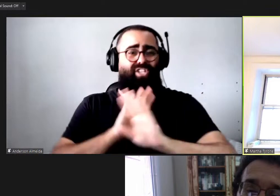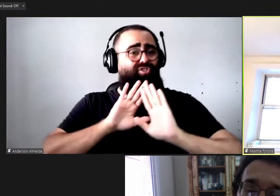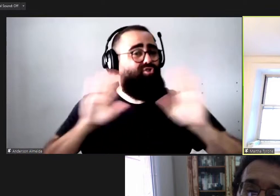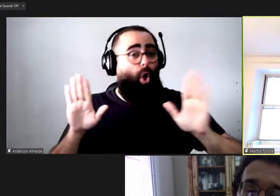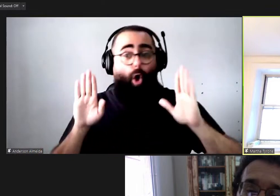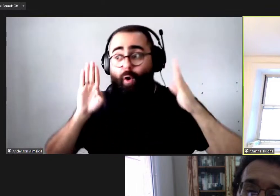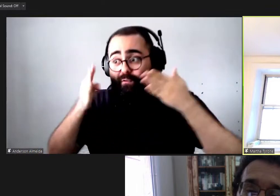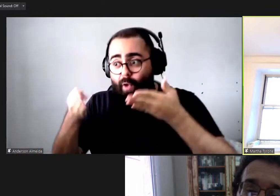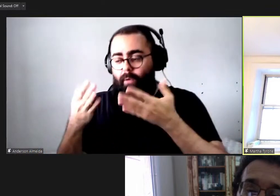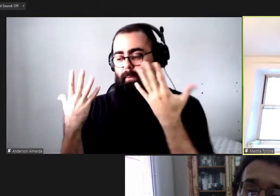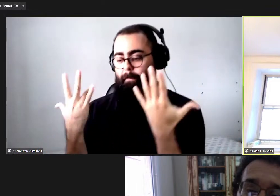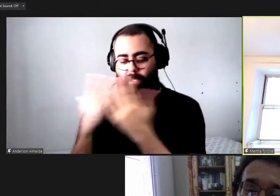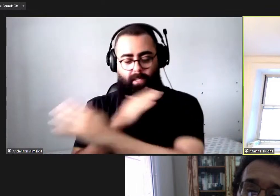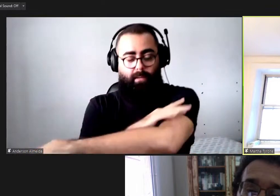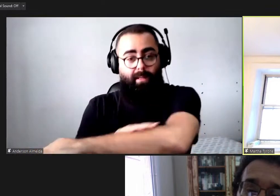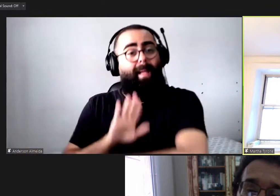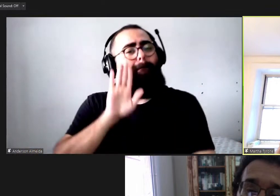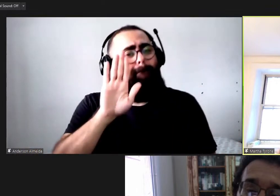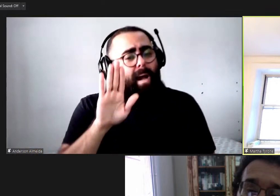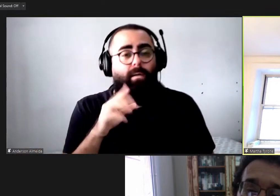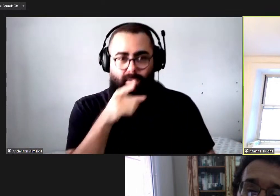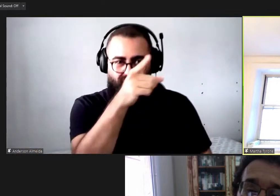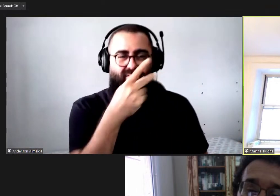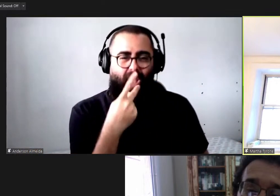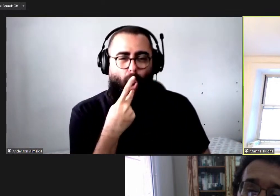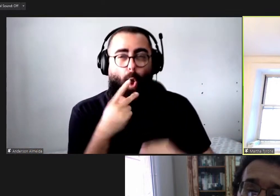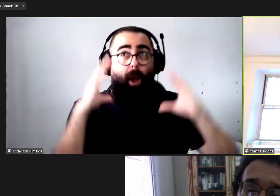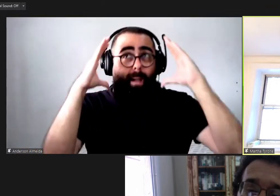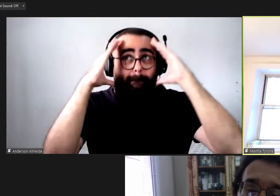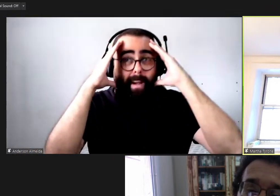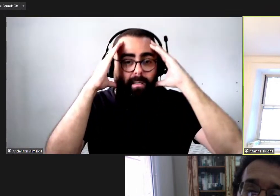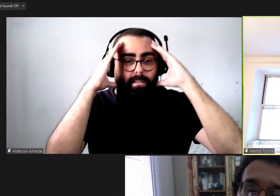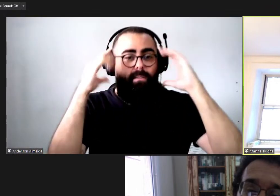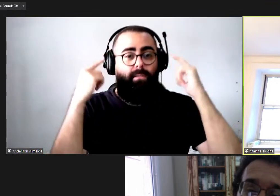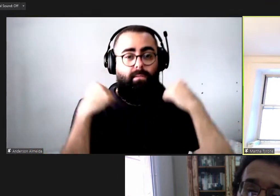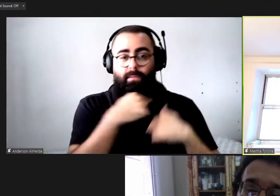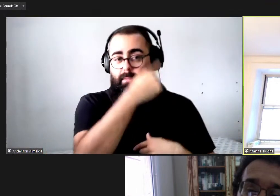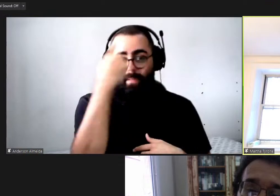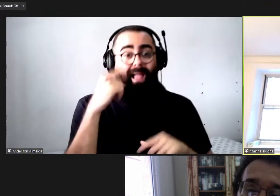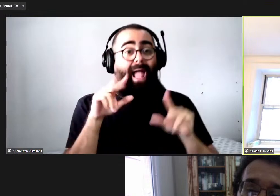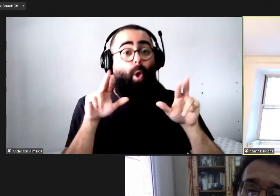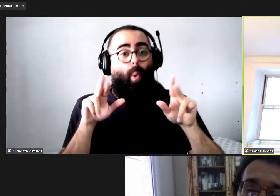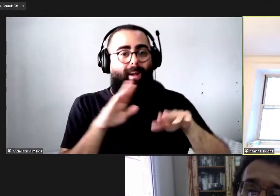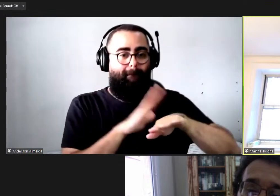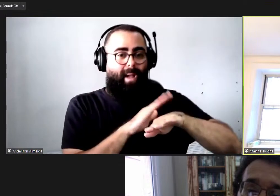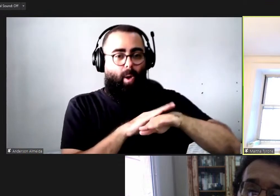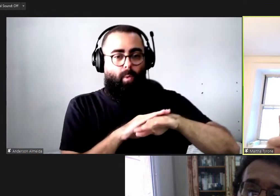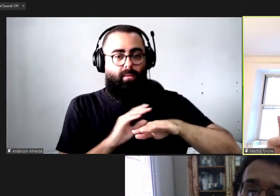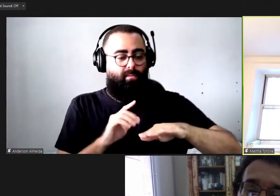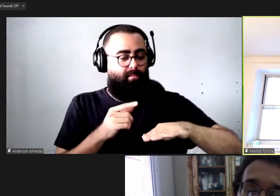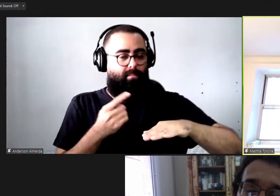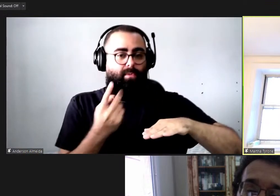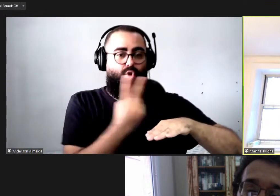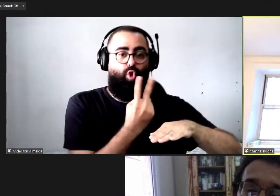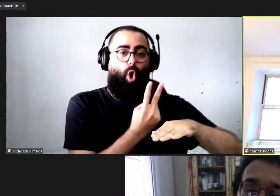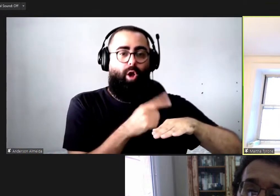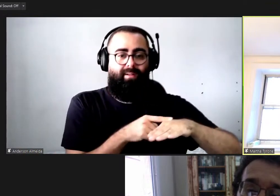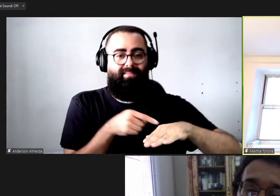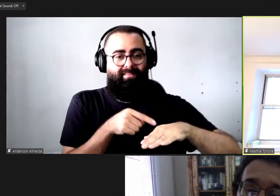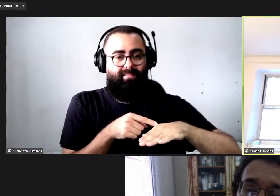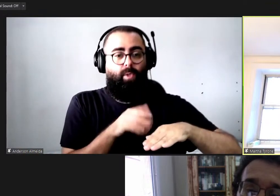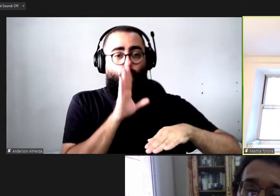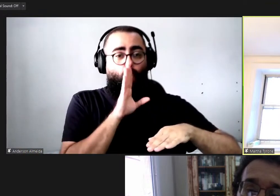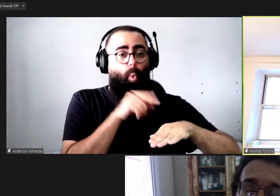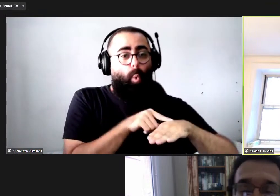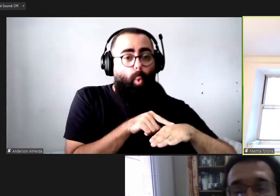I think the head, and like you mentioned, the non-dominant hand, or for that matter, other parts